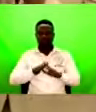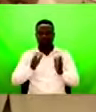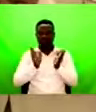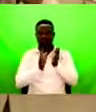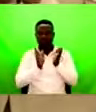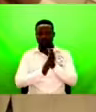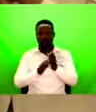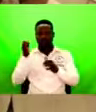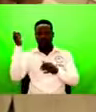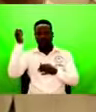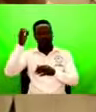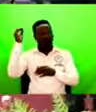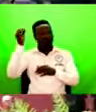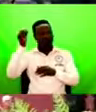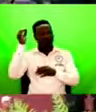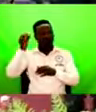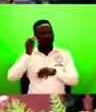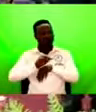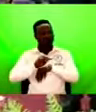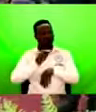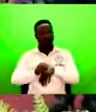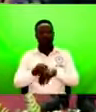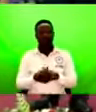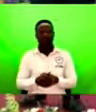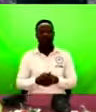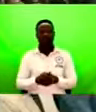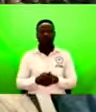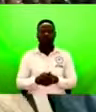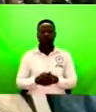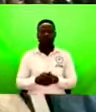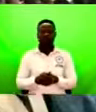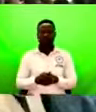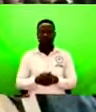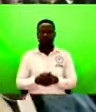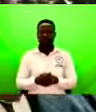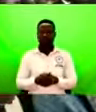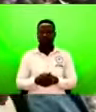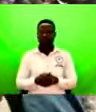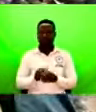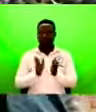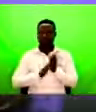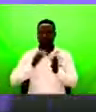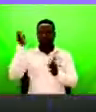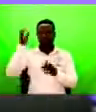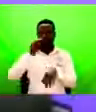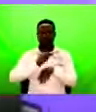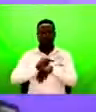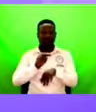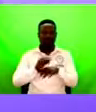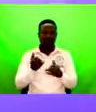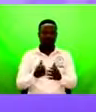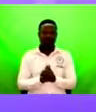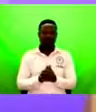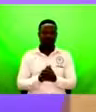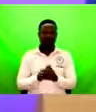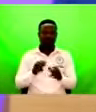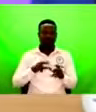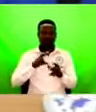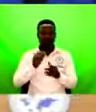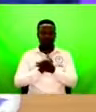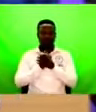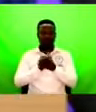ministry. Schools outreach ministry. Brothers and sisters, on behalf of the chairman, we congratulate you and we ask that